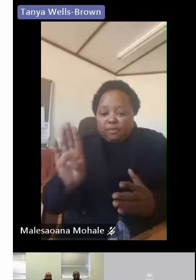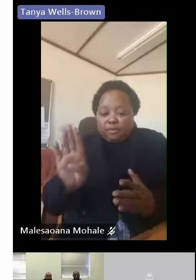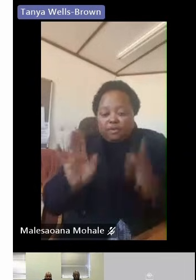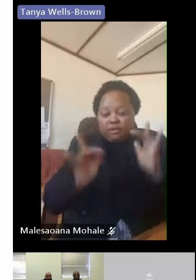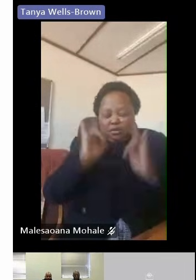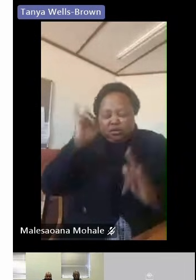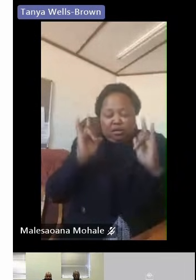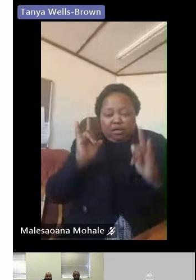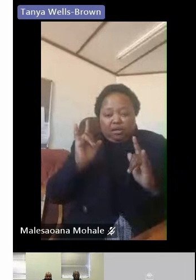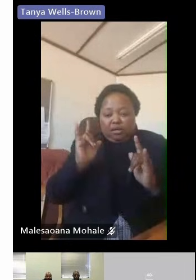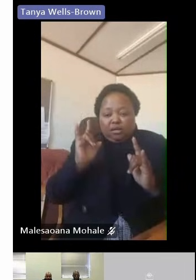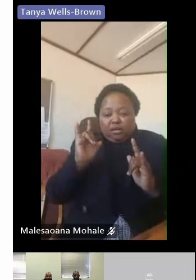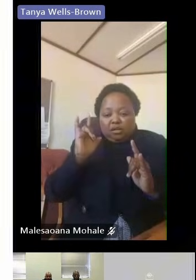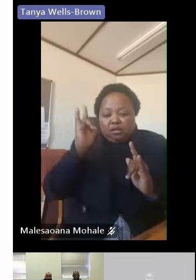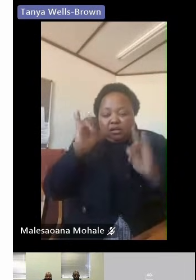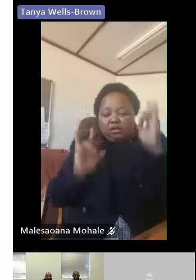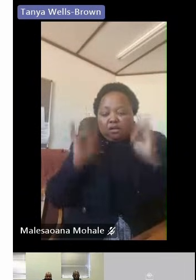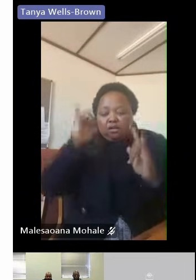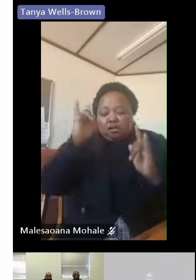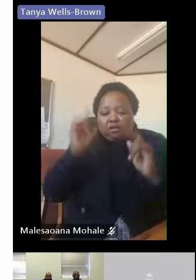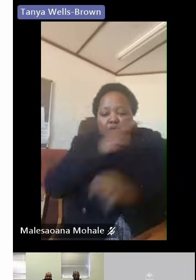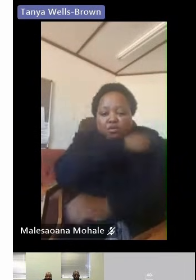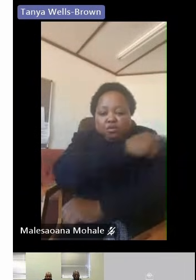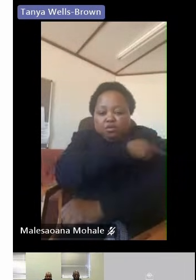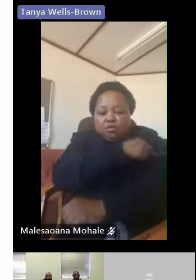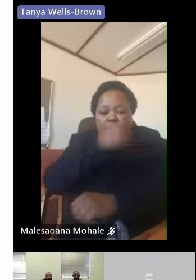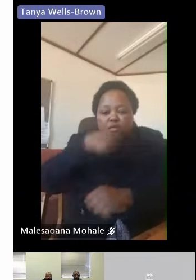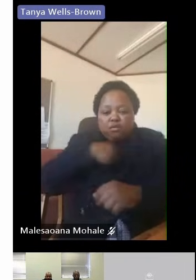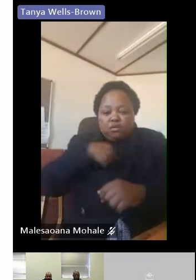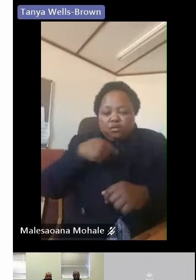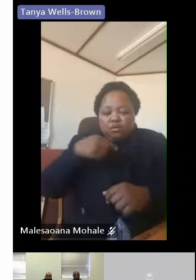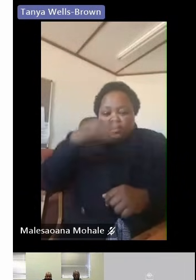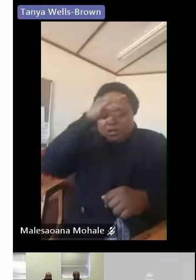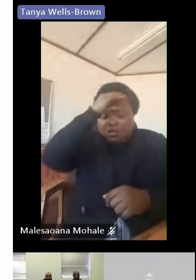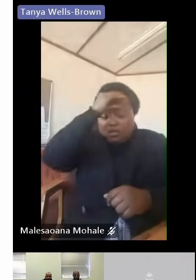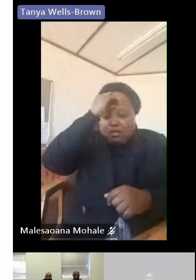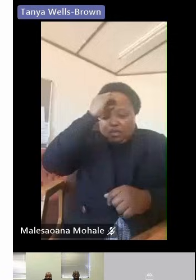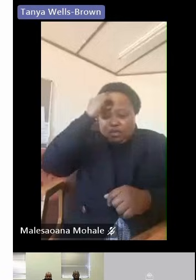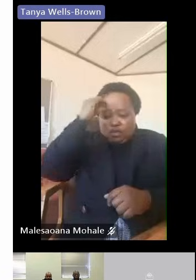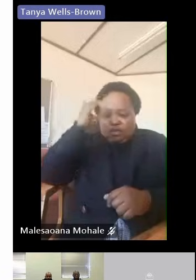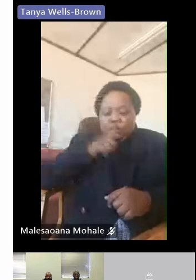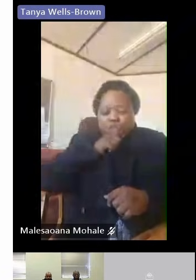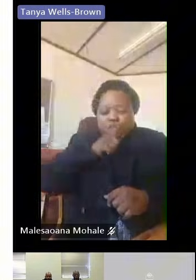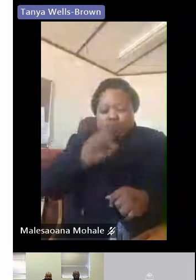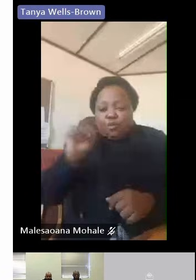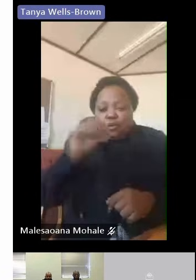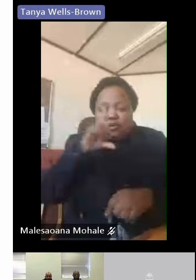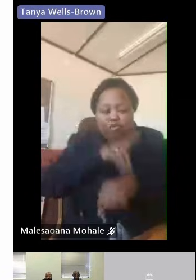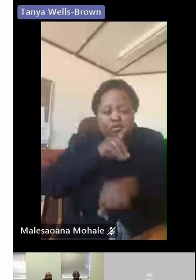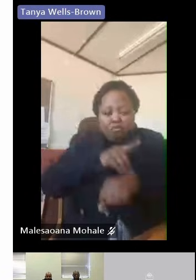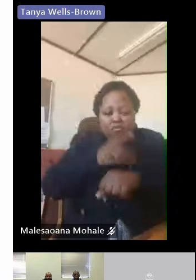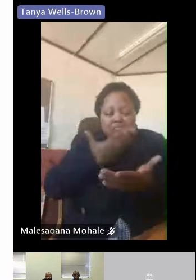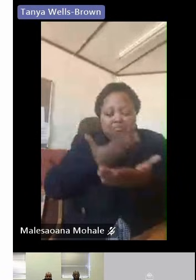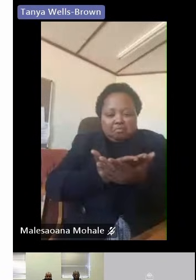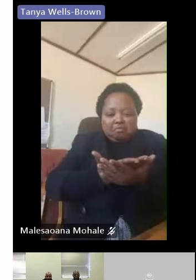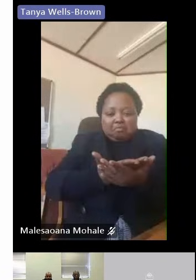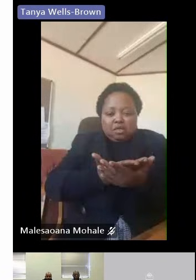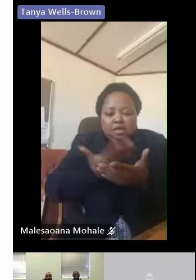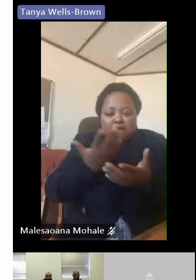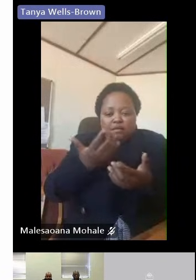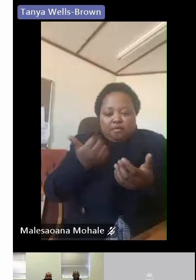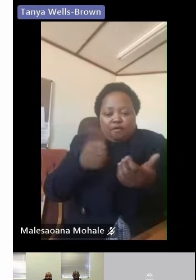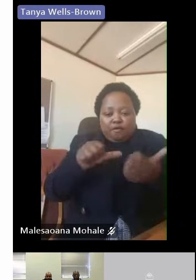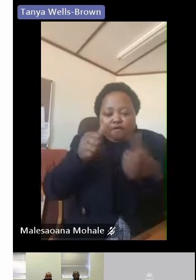manager, who informed me that the emergency doctor would be a good informant, who dealt with a lot of GBV